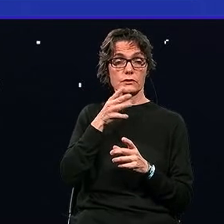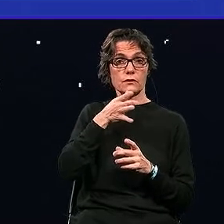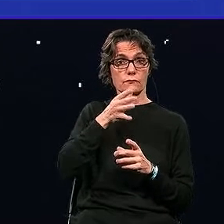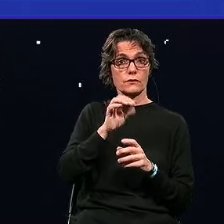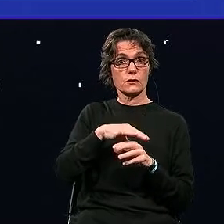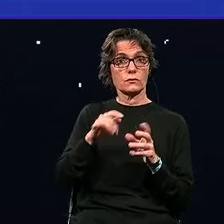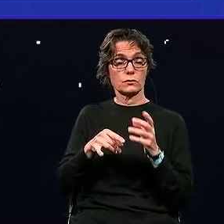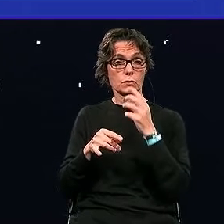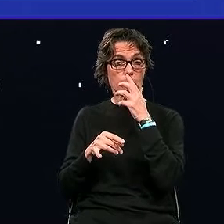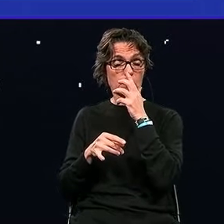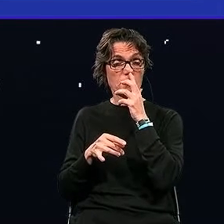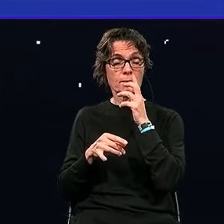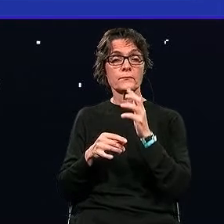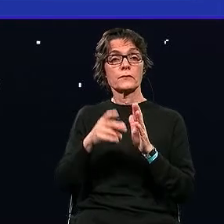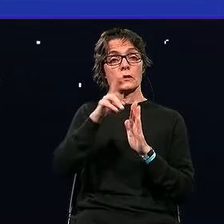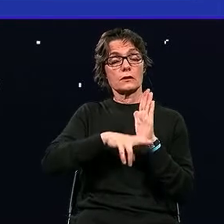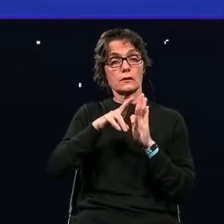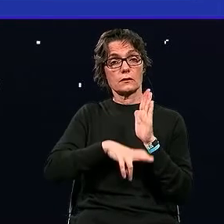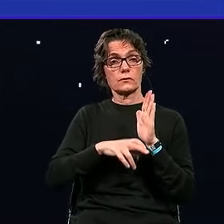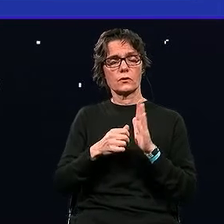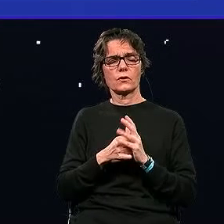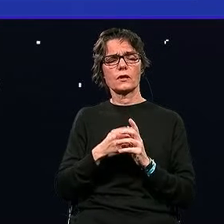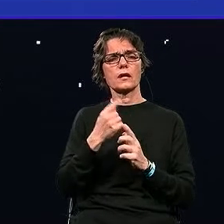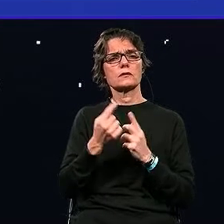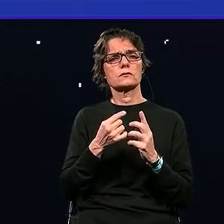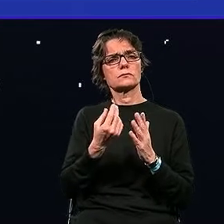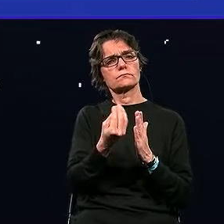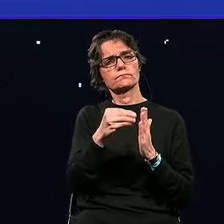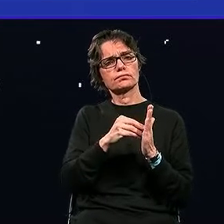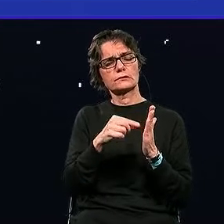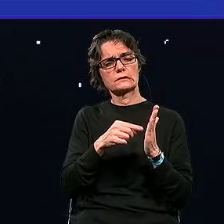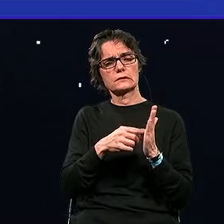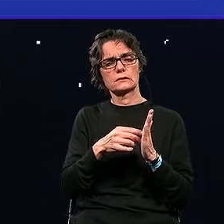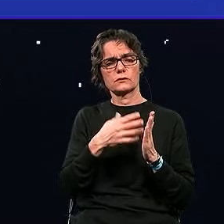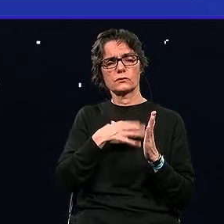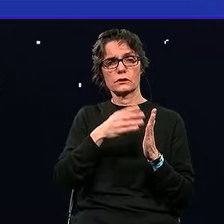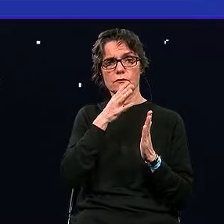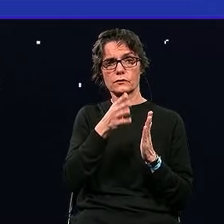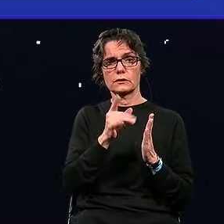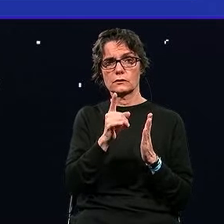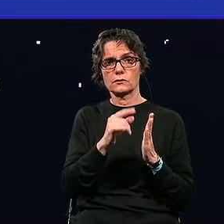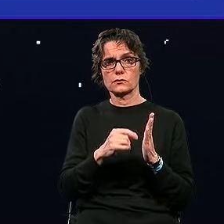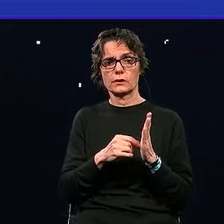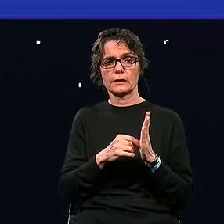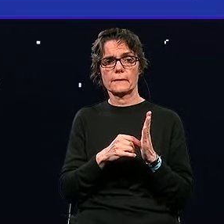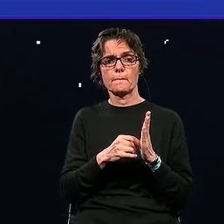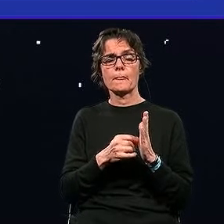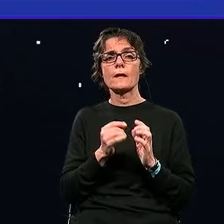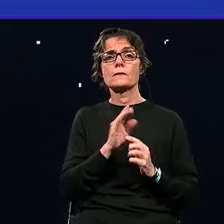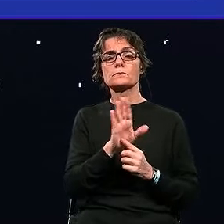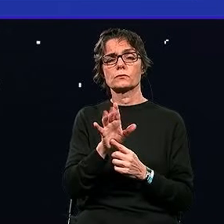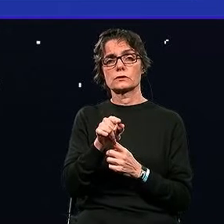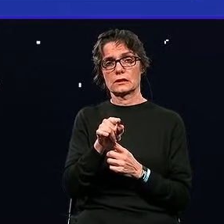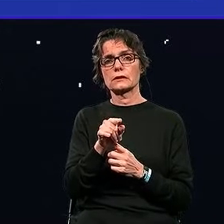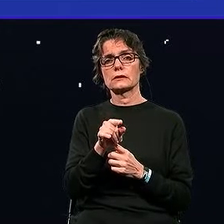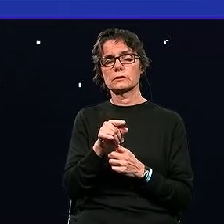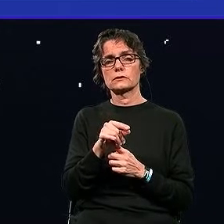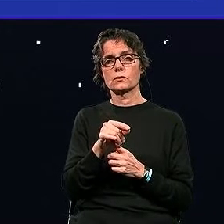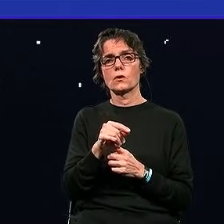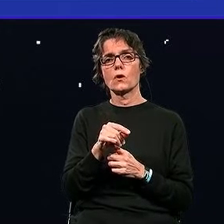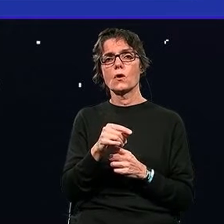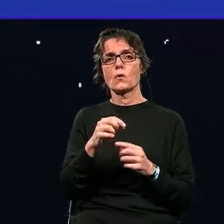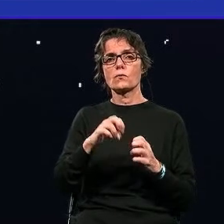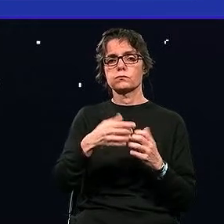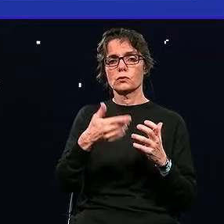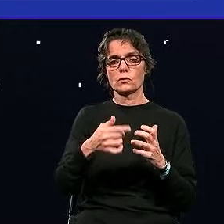latest IPCC report, and tucked in there, what I'd like to show you now is probably the most crucial table. And